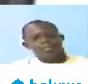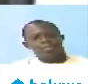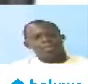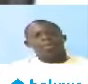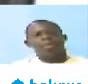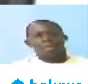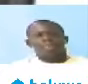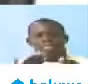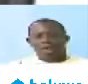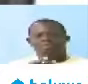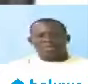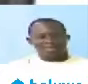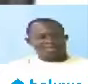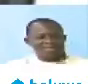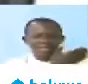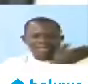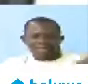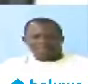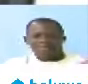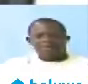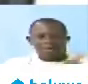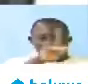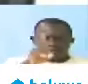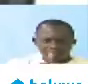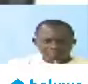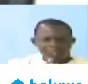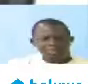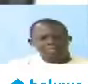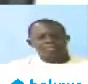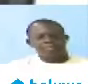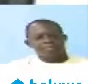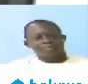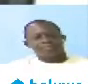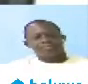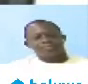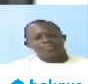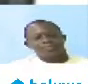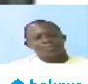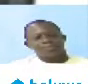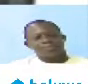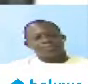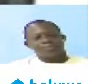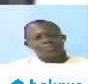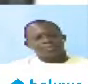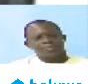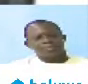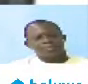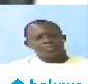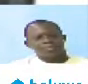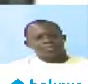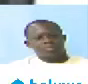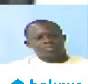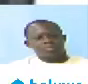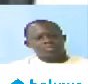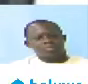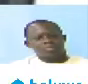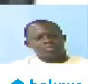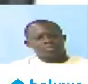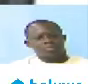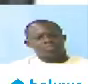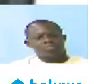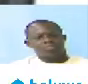1981. That's the time when I left that place. So from Dara Baimbaimula. Gambia ni Senegal te mun karano tia urol na